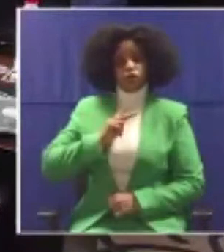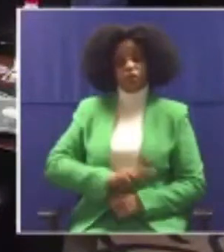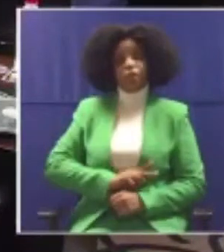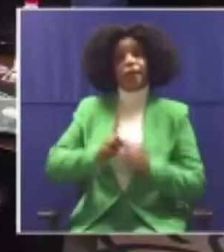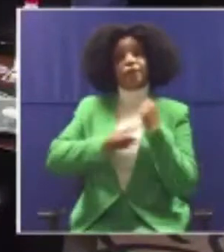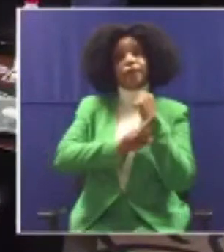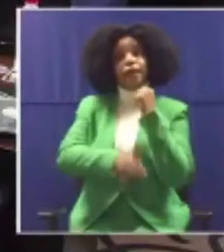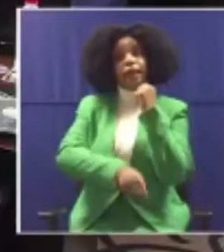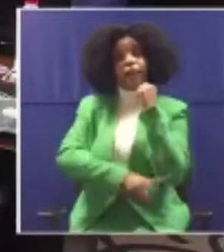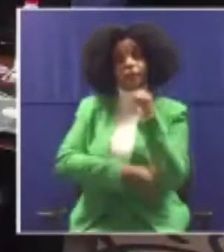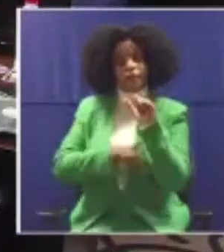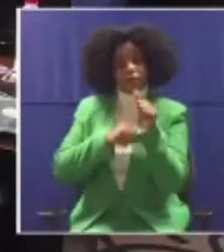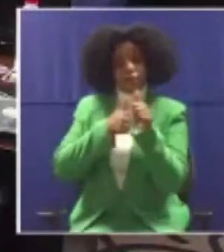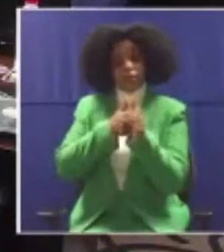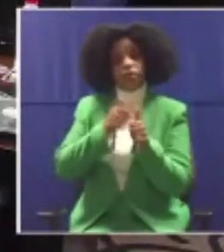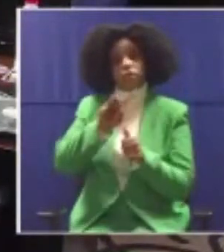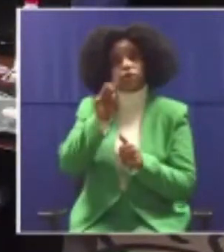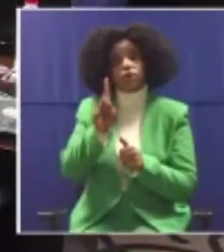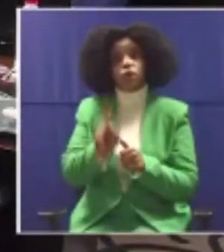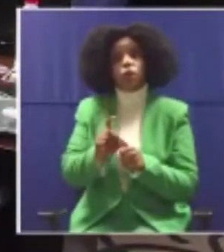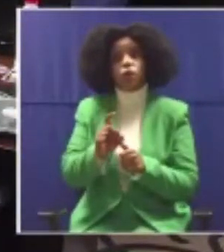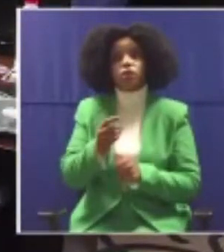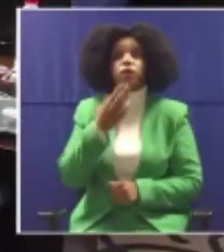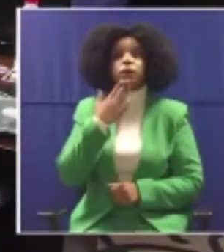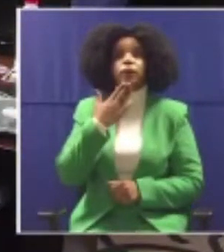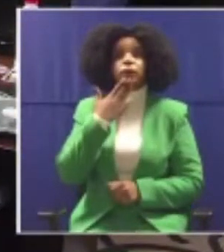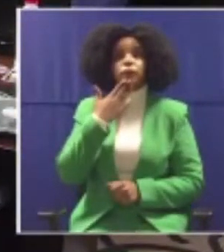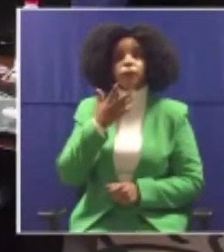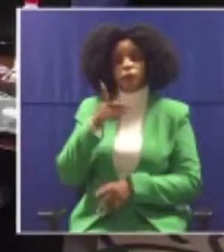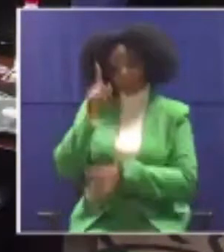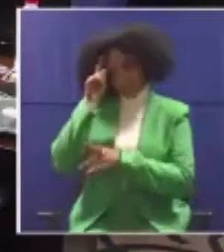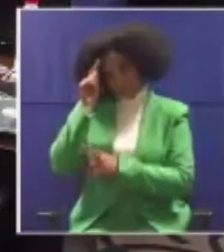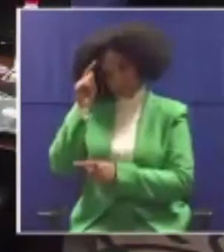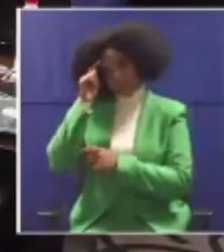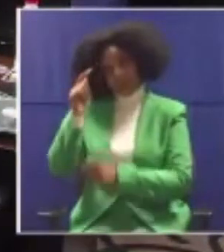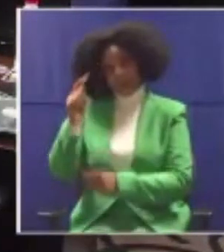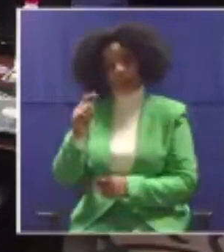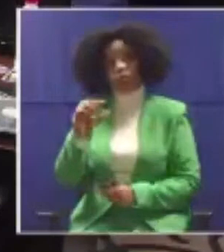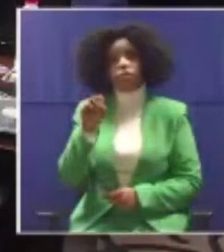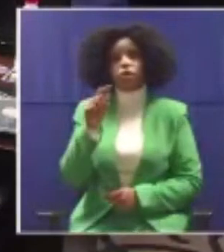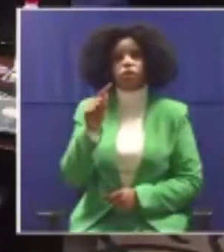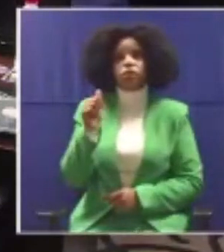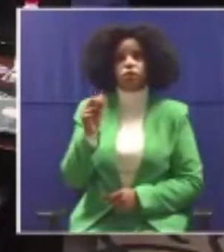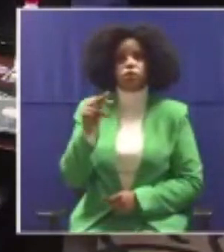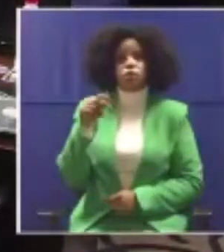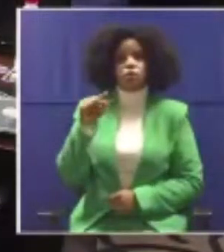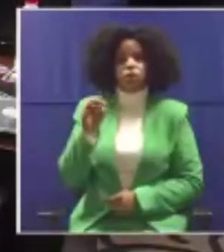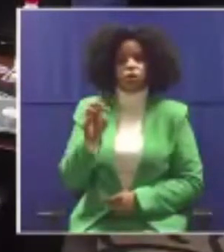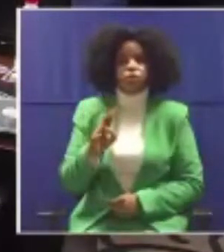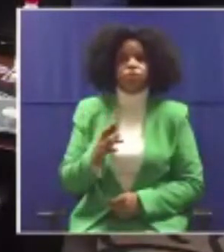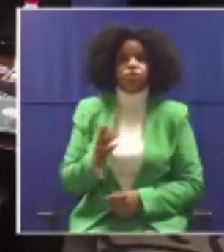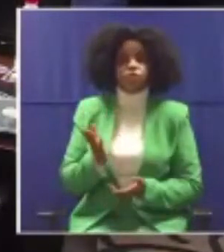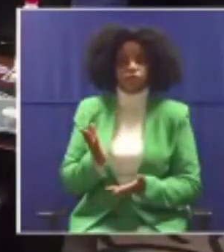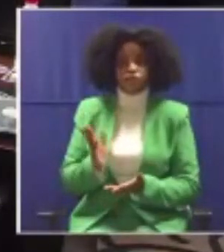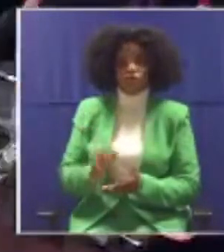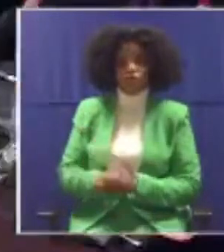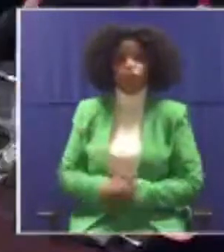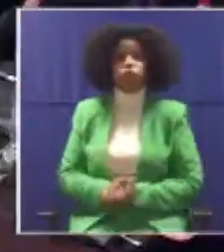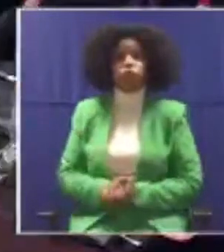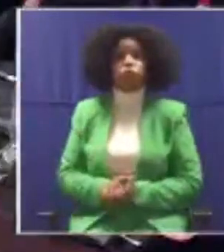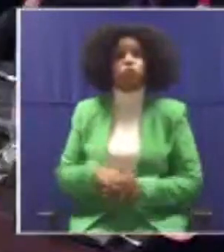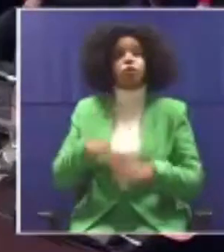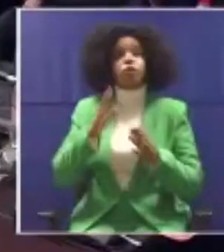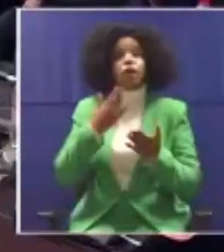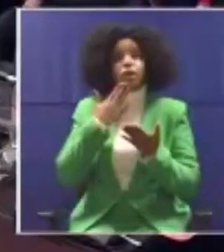the Honorable Schlengwa. Is the whip taking it? Honorable Chair, we'll take it from this side. Do so, please. Thank you, Honorable